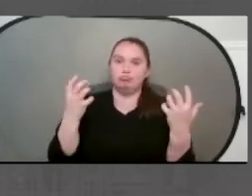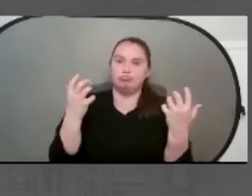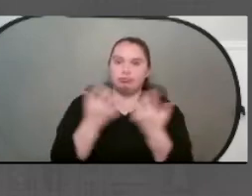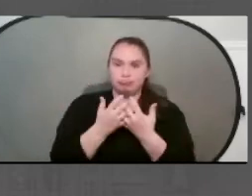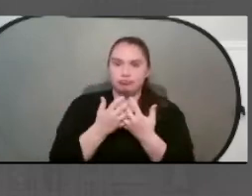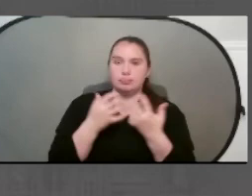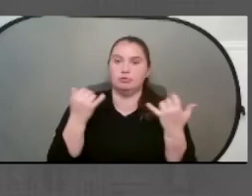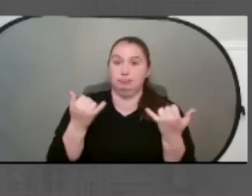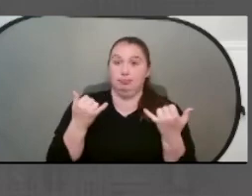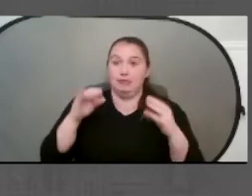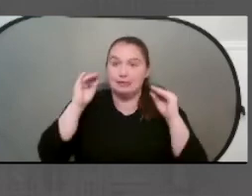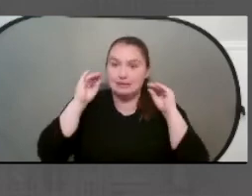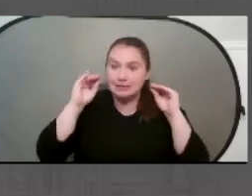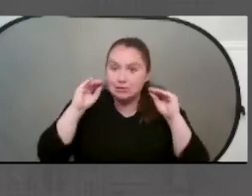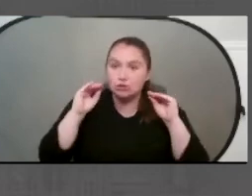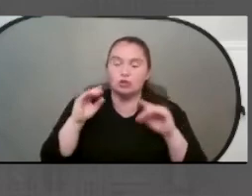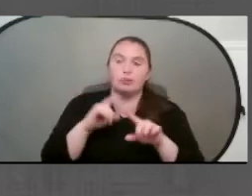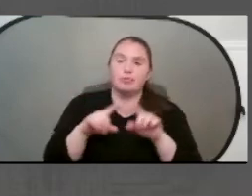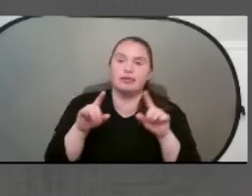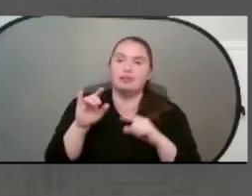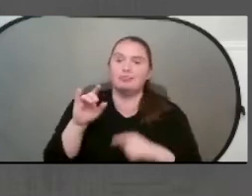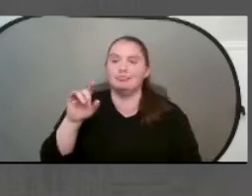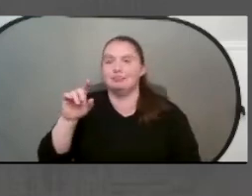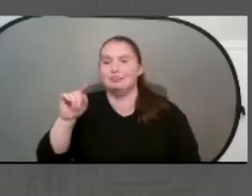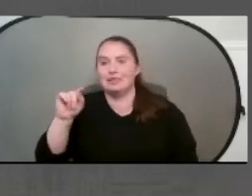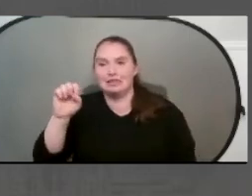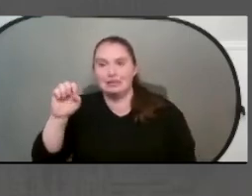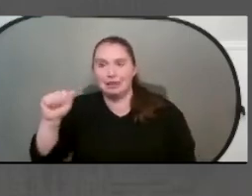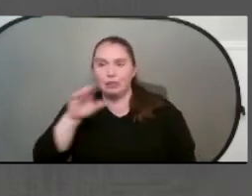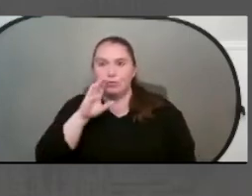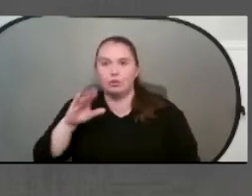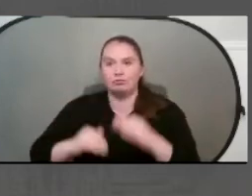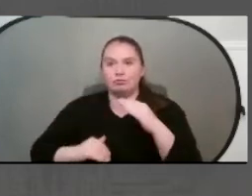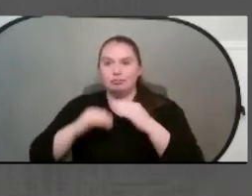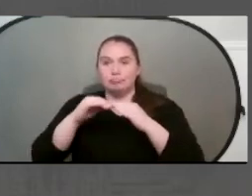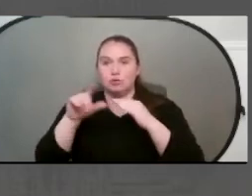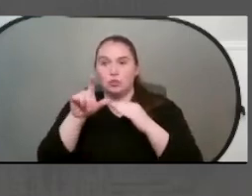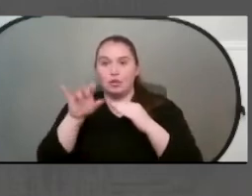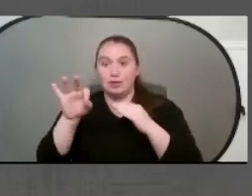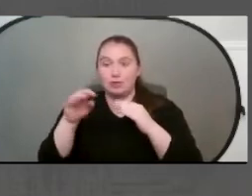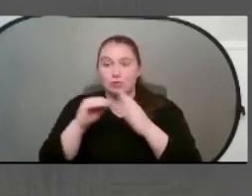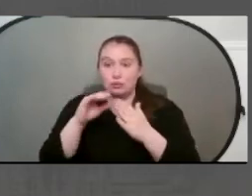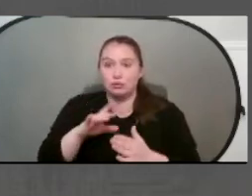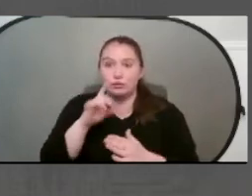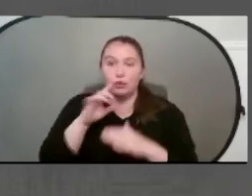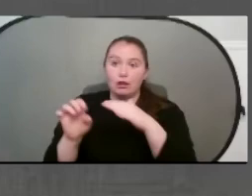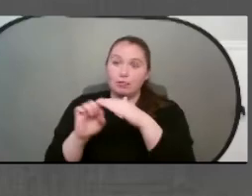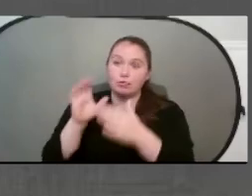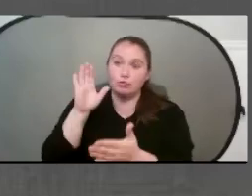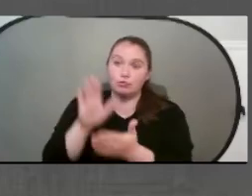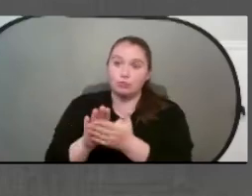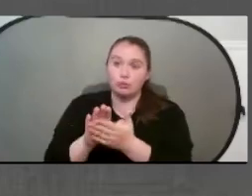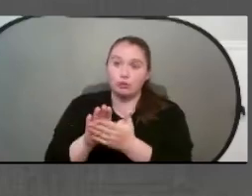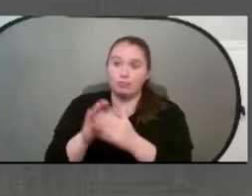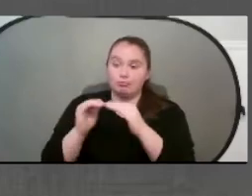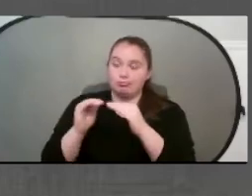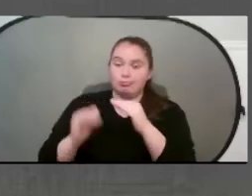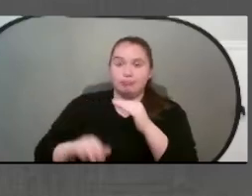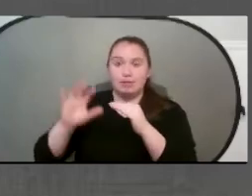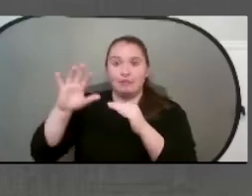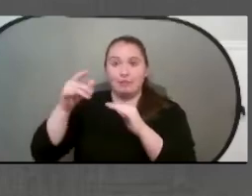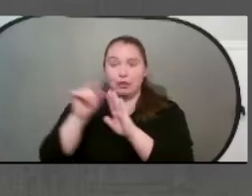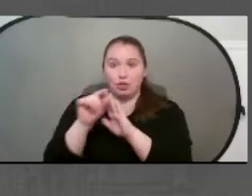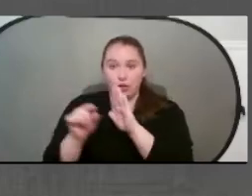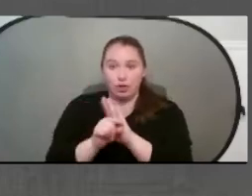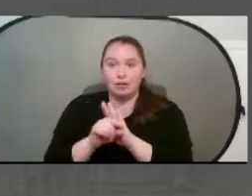But if your class size TEA maximizes 22 students in an elementary school, not fifth grade. And so if